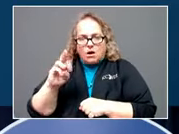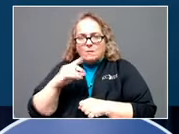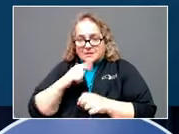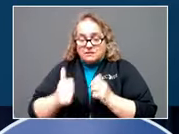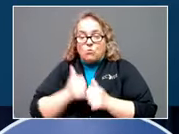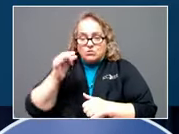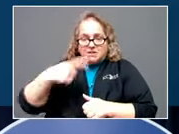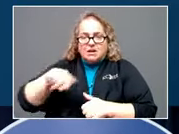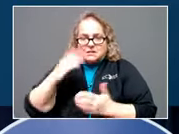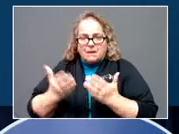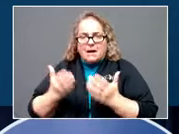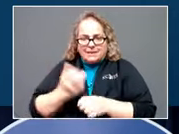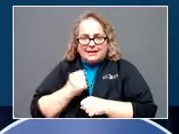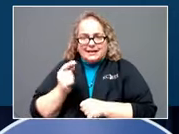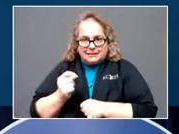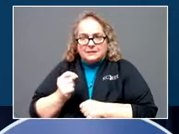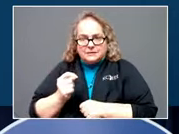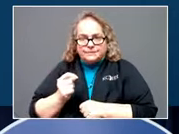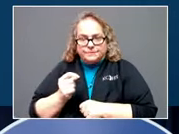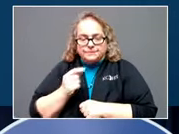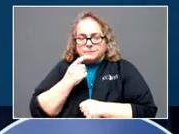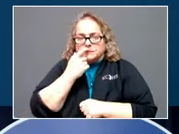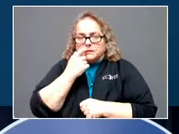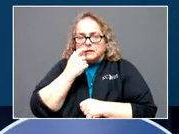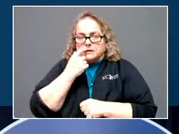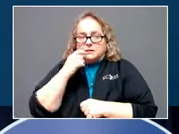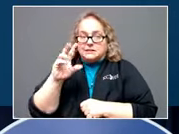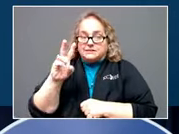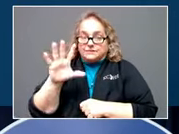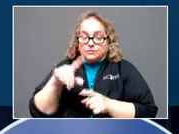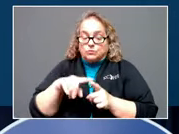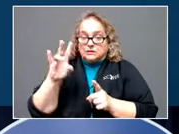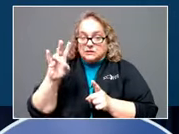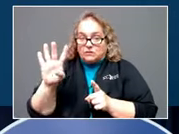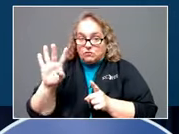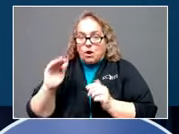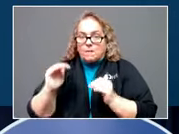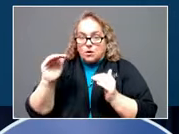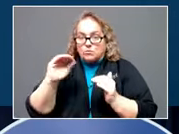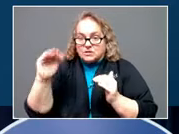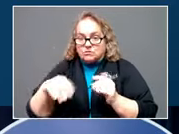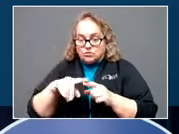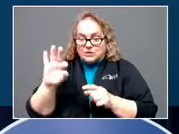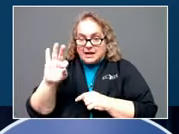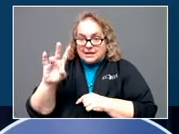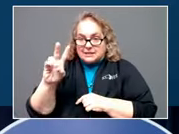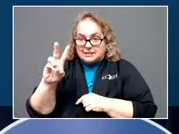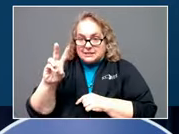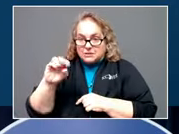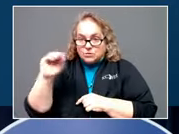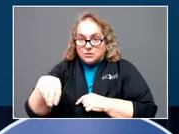get Omicron. 65 to 74, up a percentage to 96%. These are the